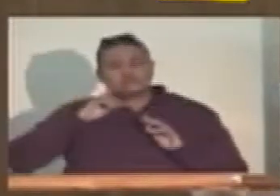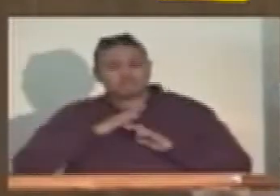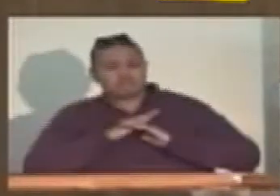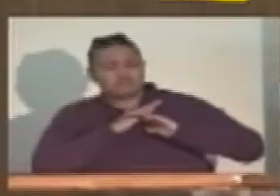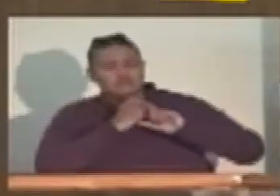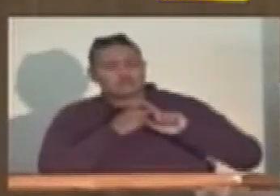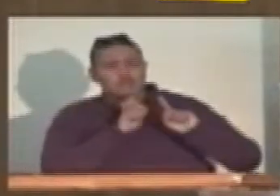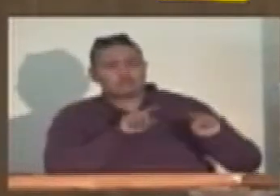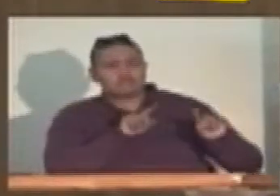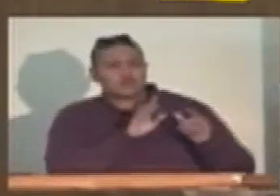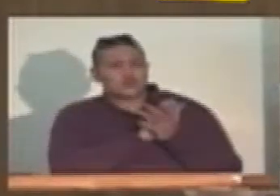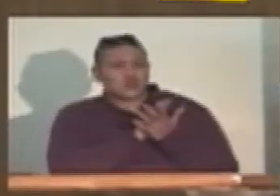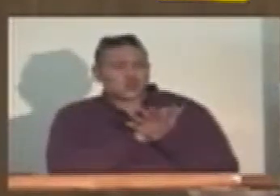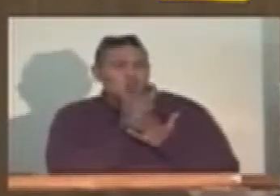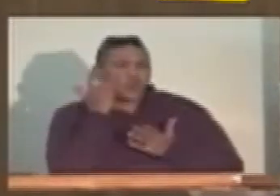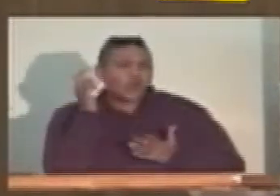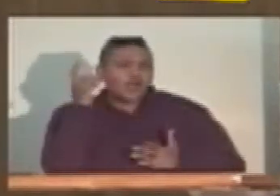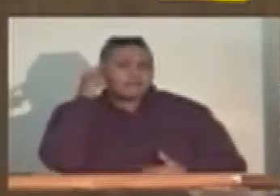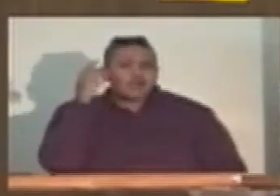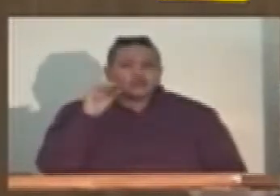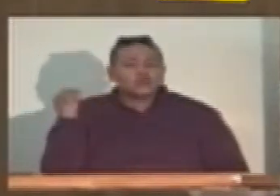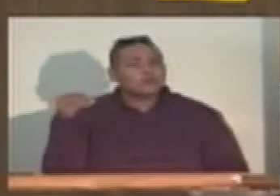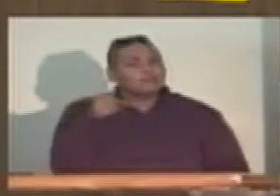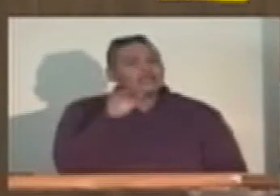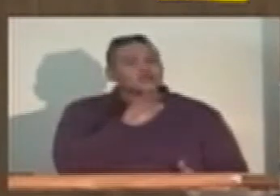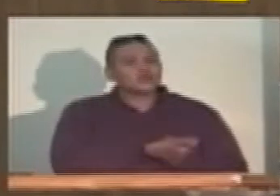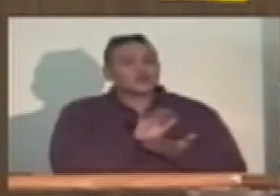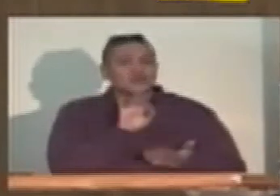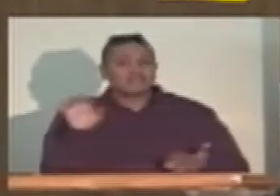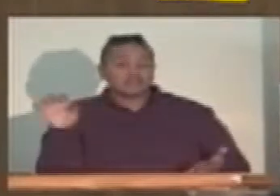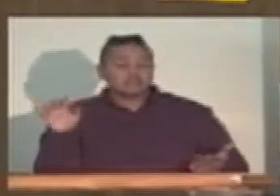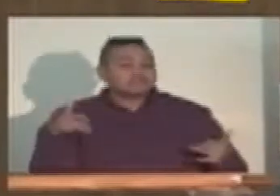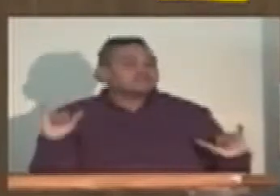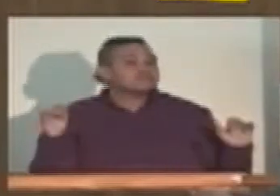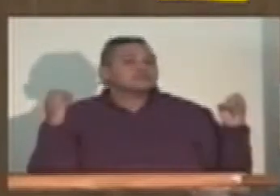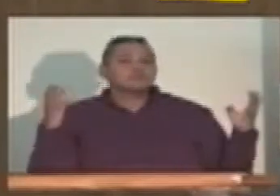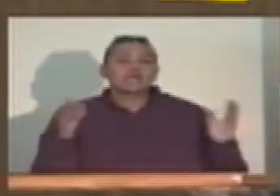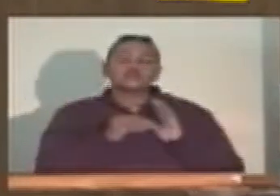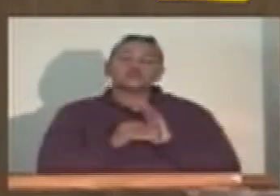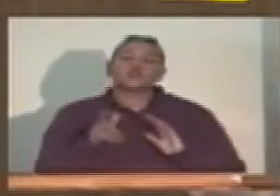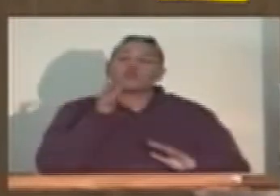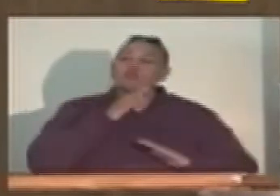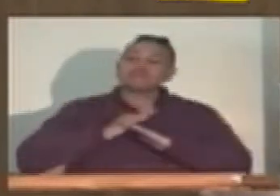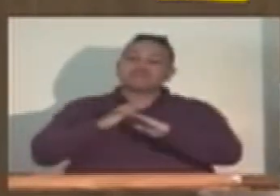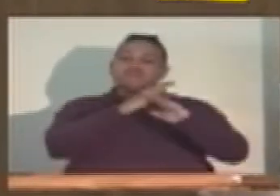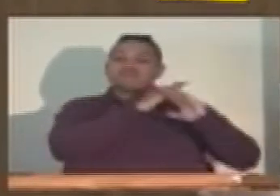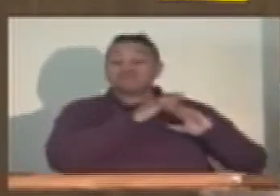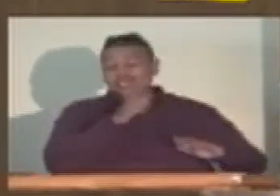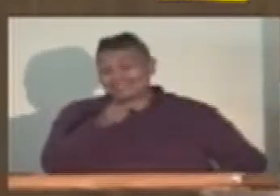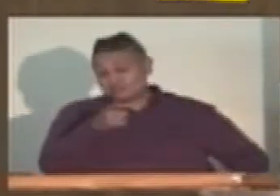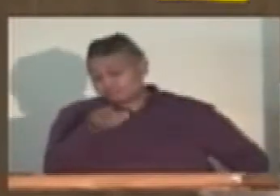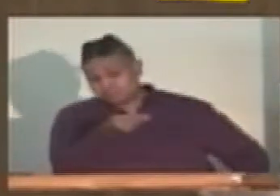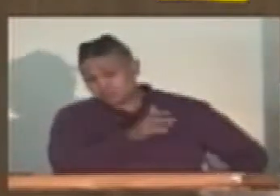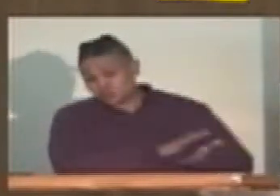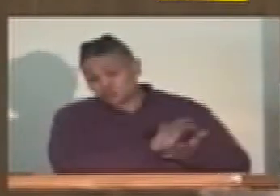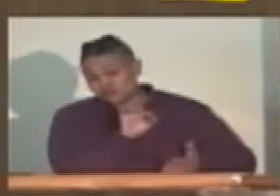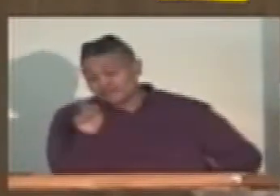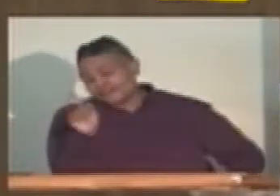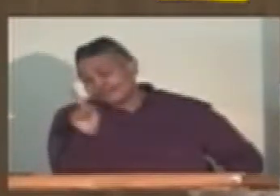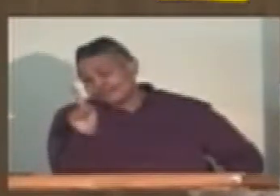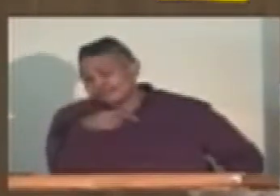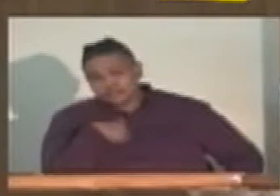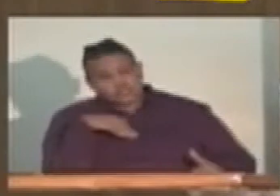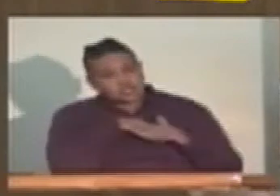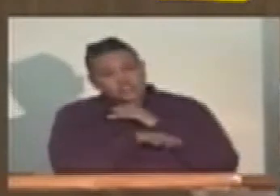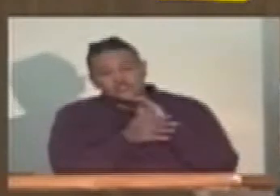prevented from attending school because of non-payment of fees, there are several students who are being threatened that they will not